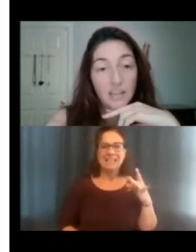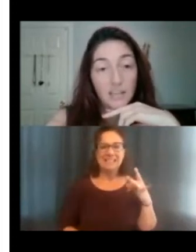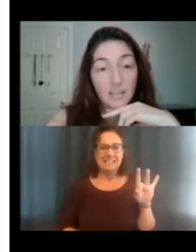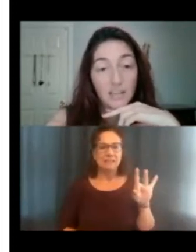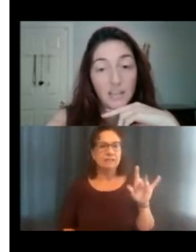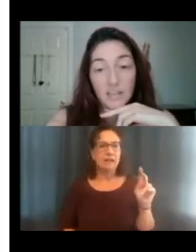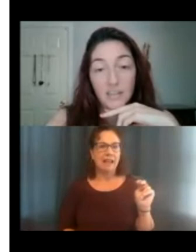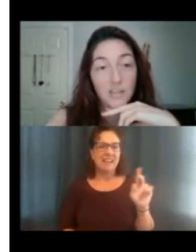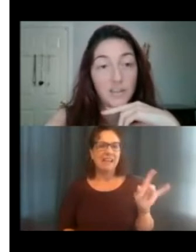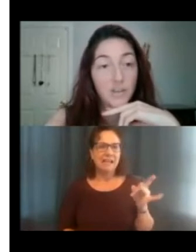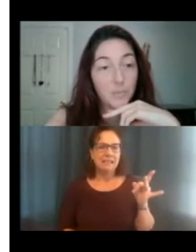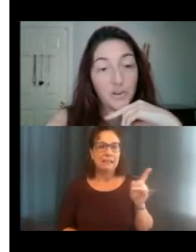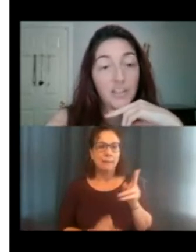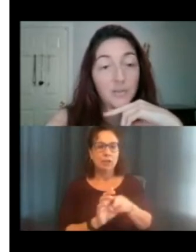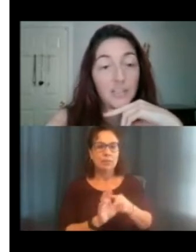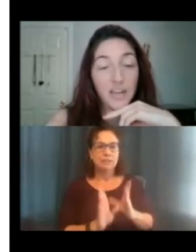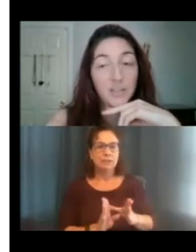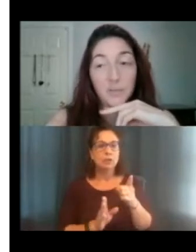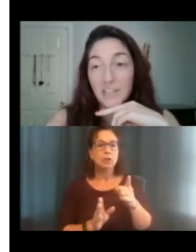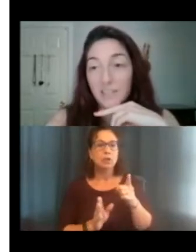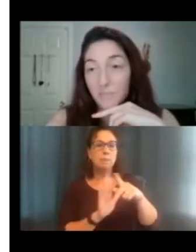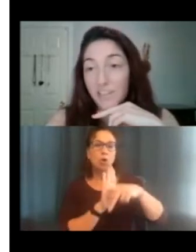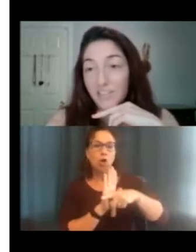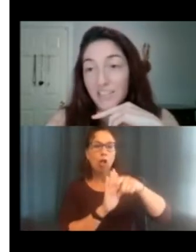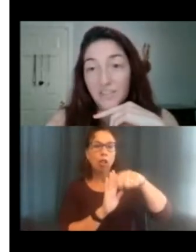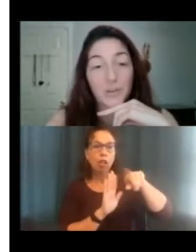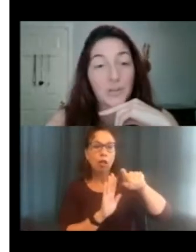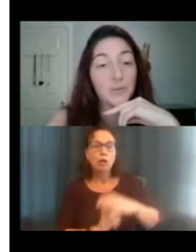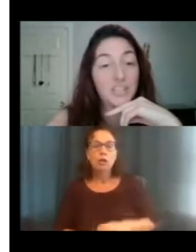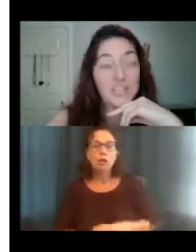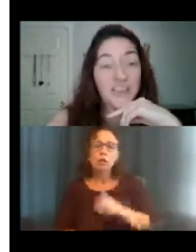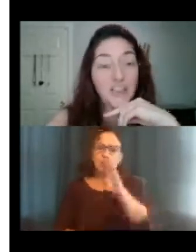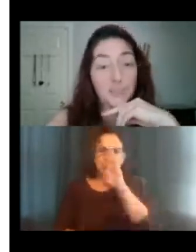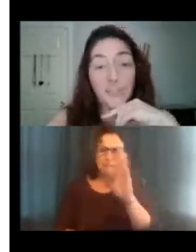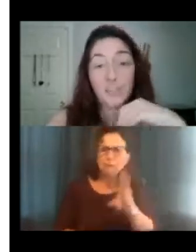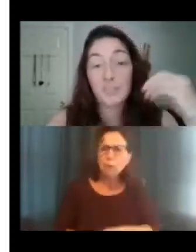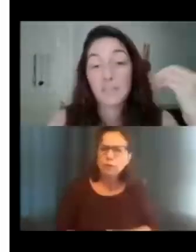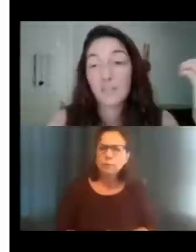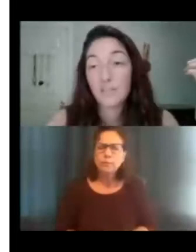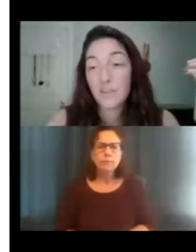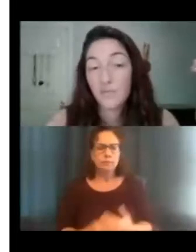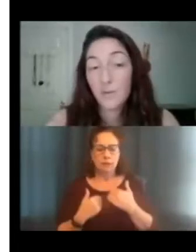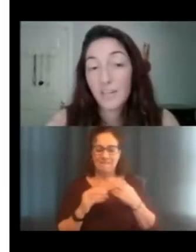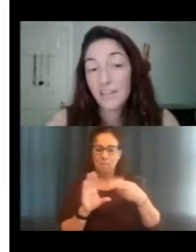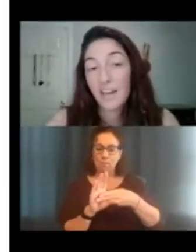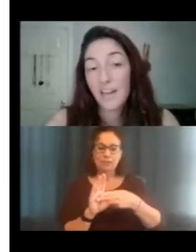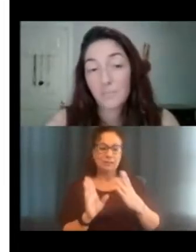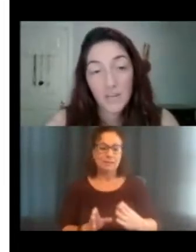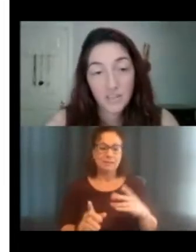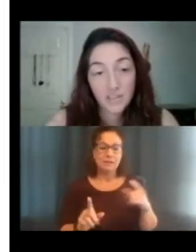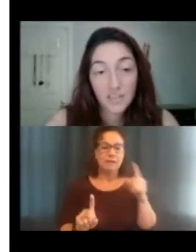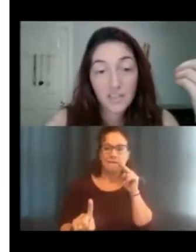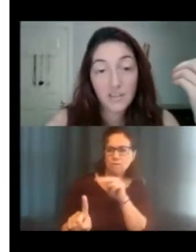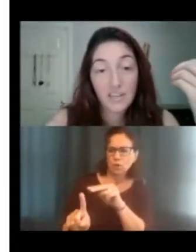And here's our protocol. It was actually really relatively straightforward. We just had participants viewing